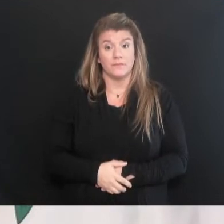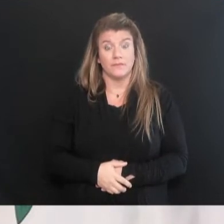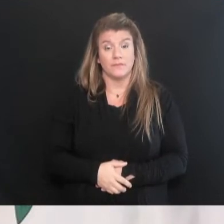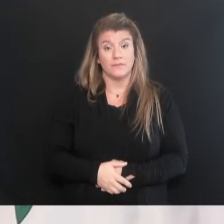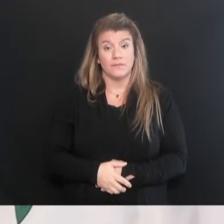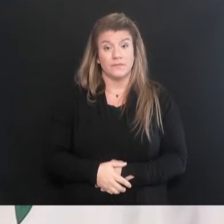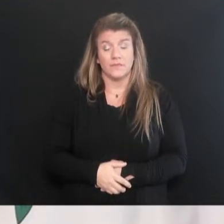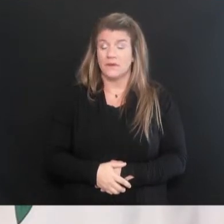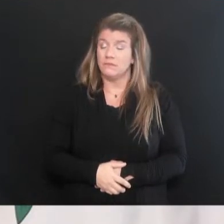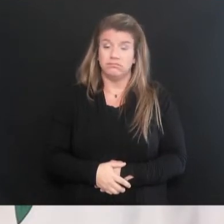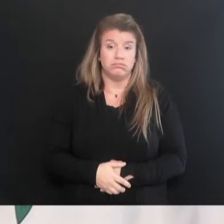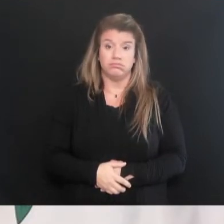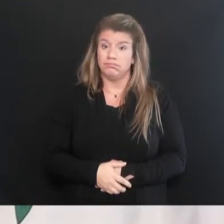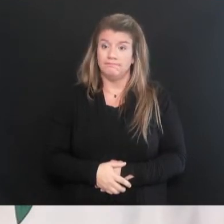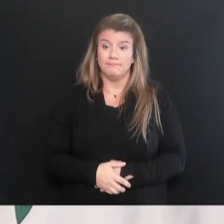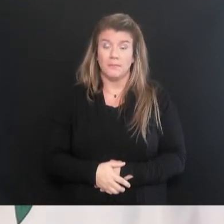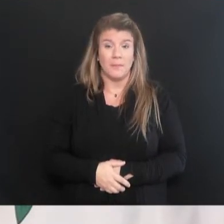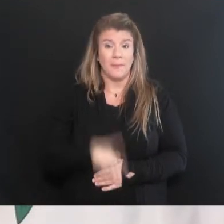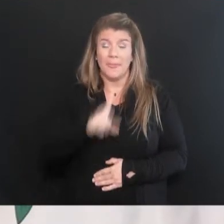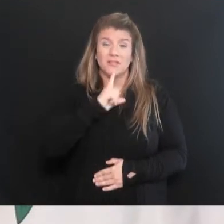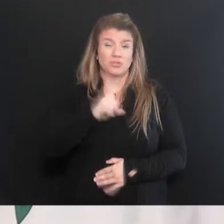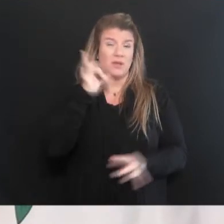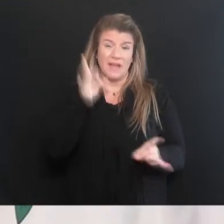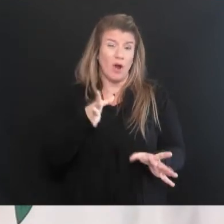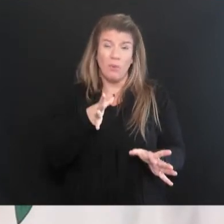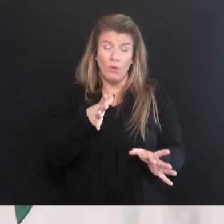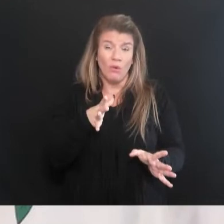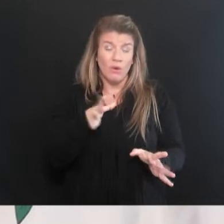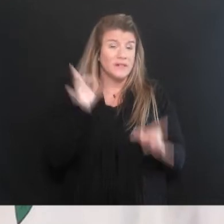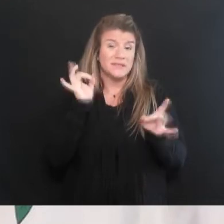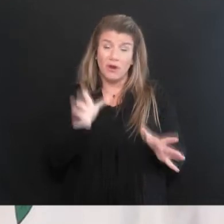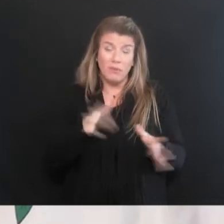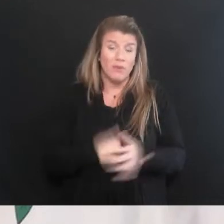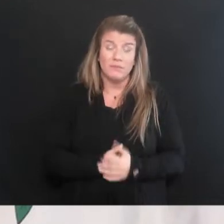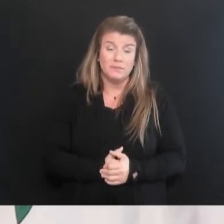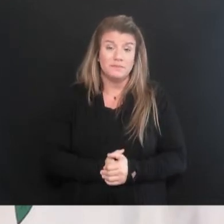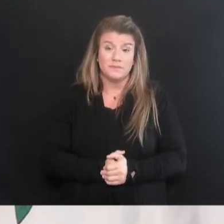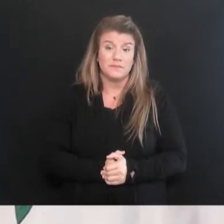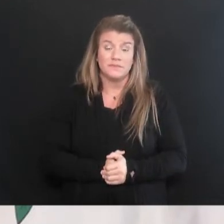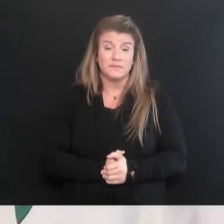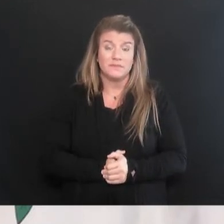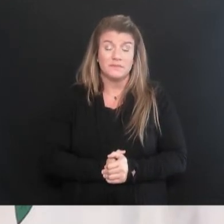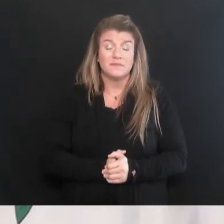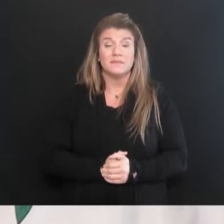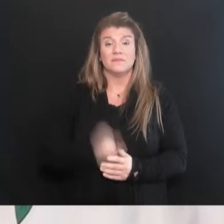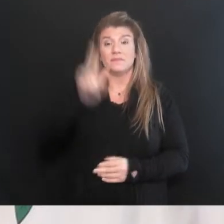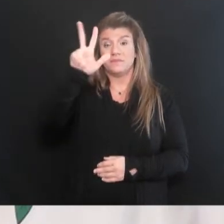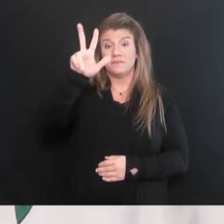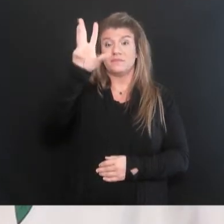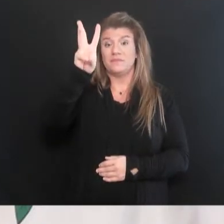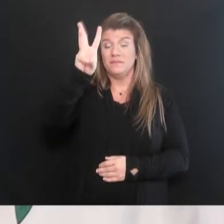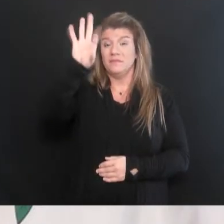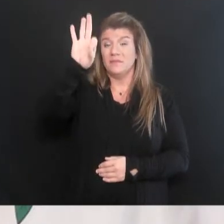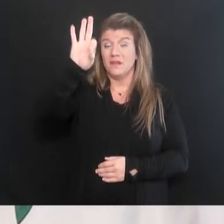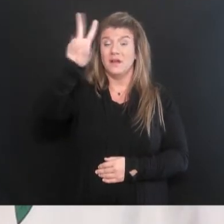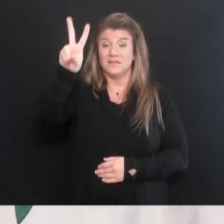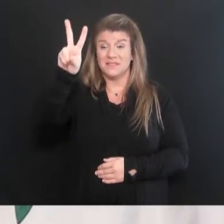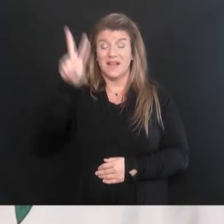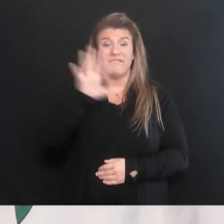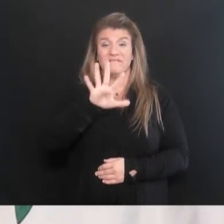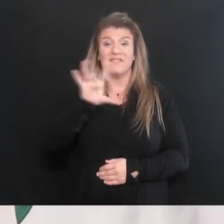Good gracious. It's just terrible, terrible. The 3,692nd death,